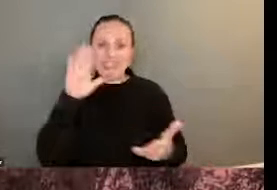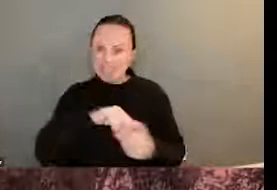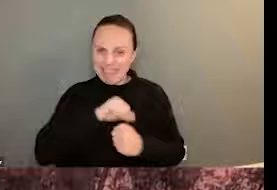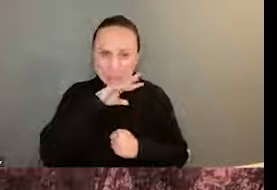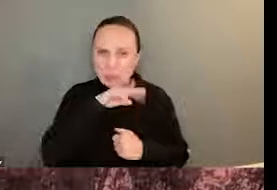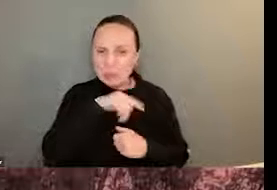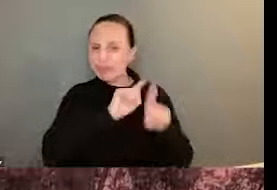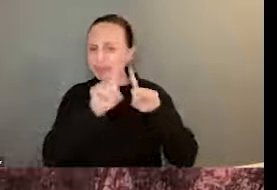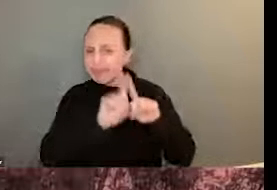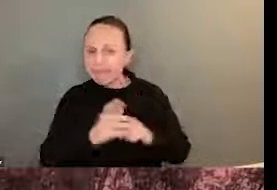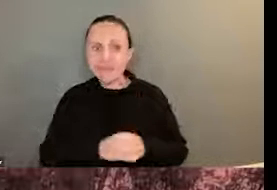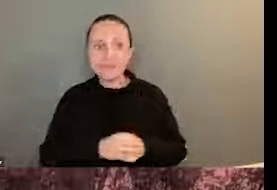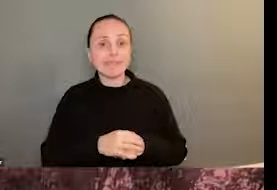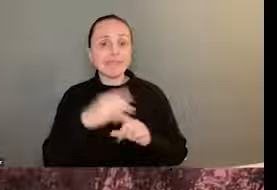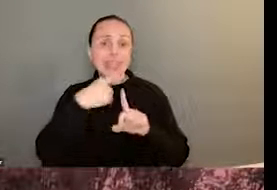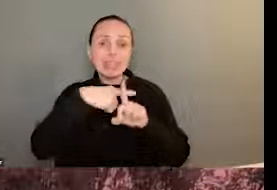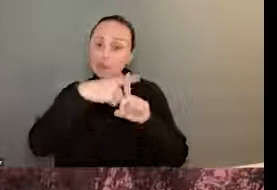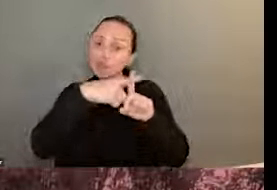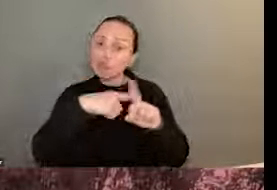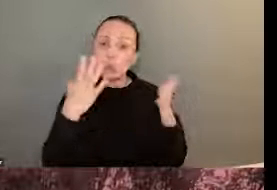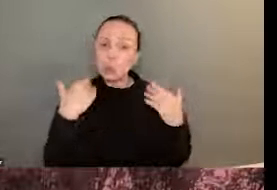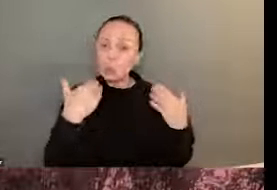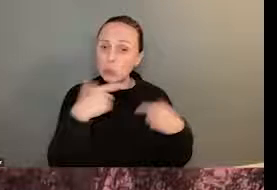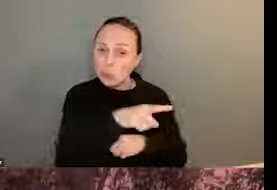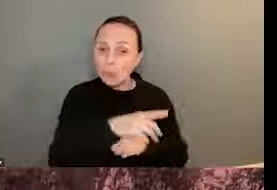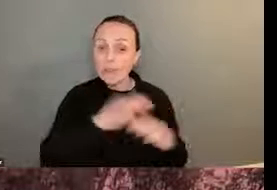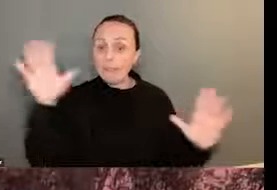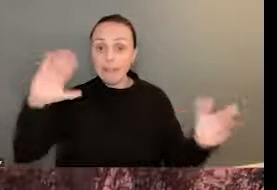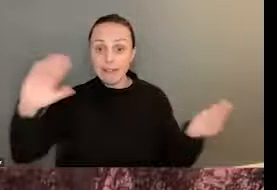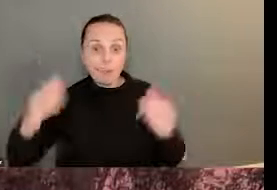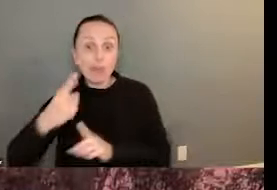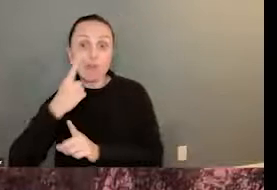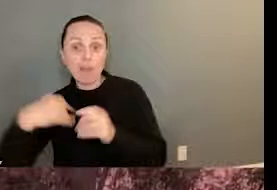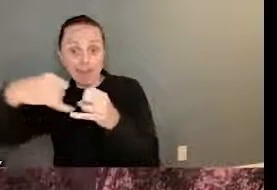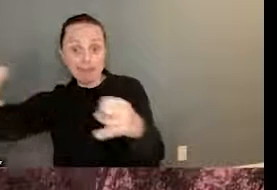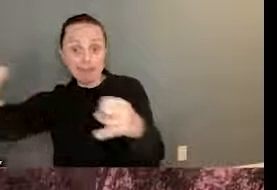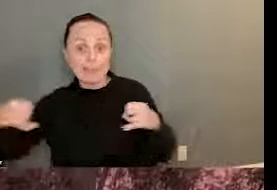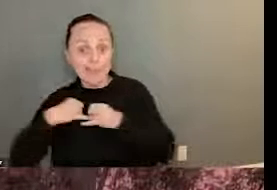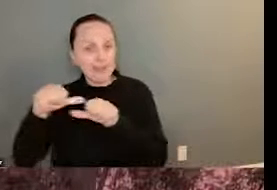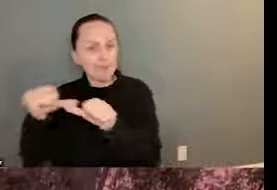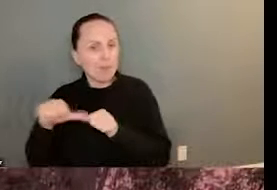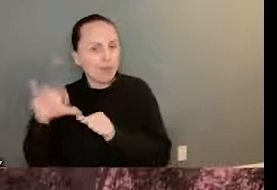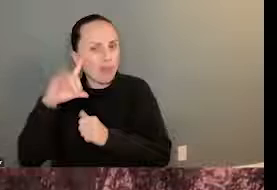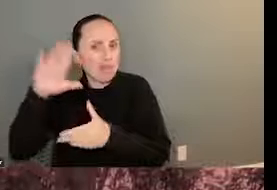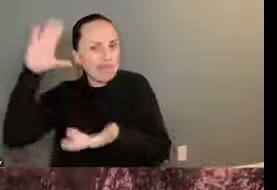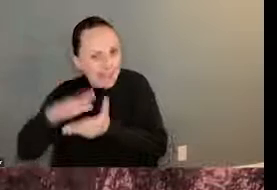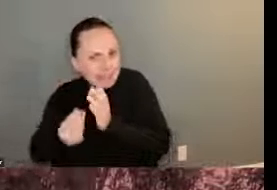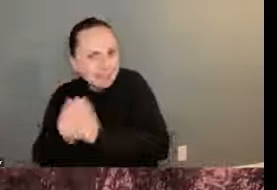pollutants, cooler temperatures. Conversely, red line areas, less